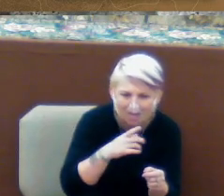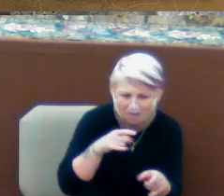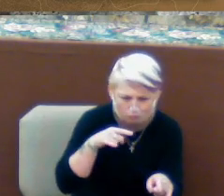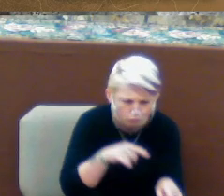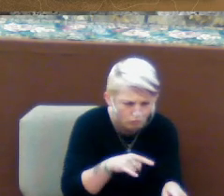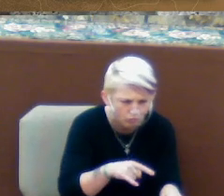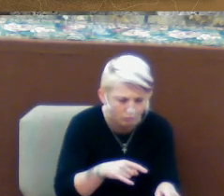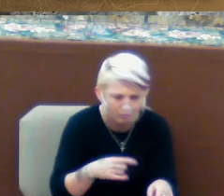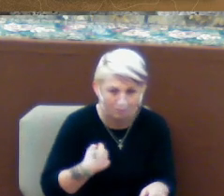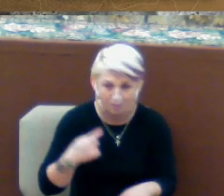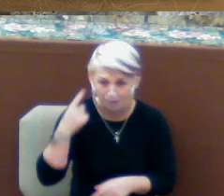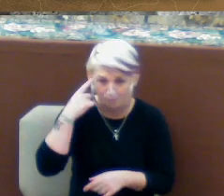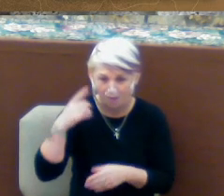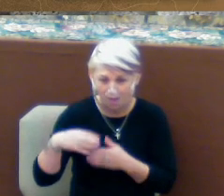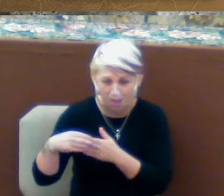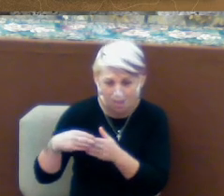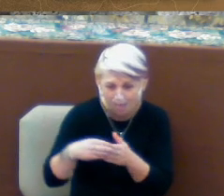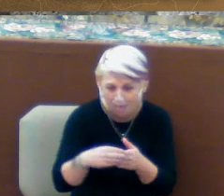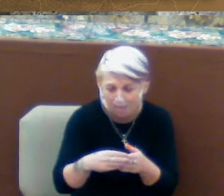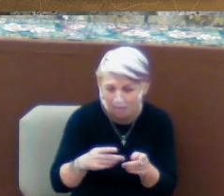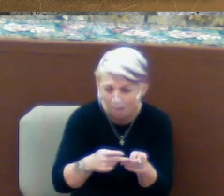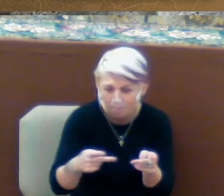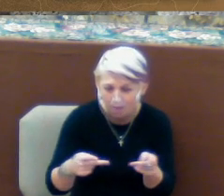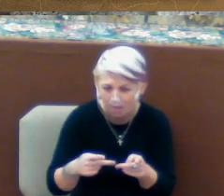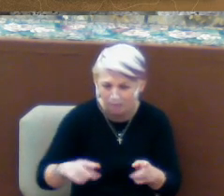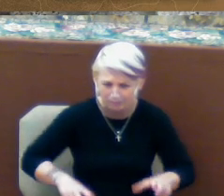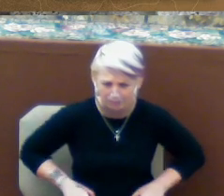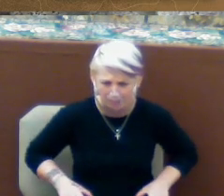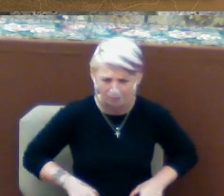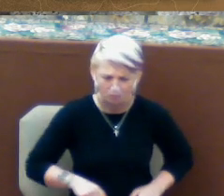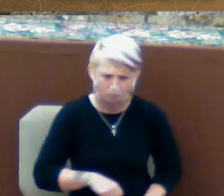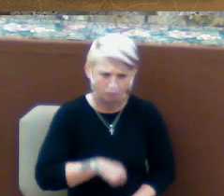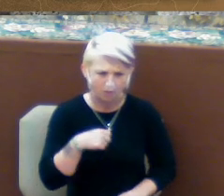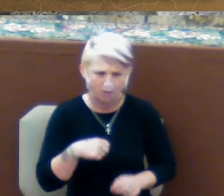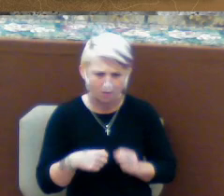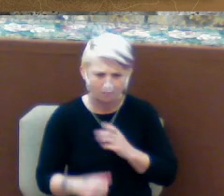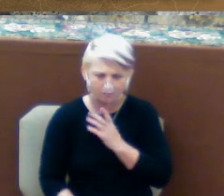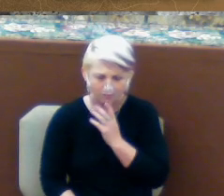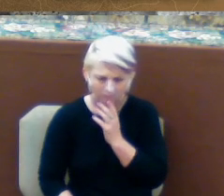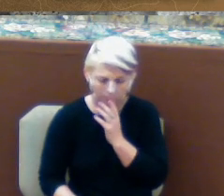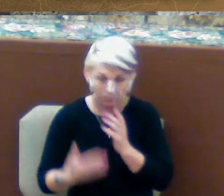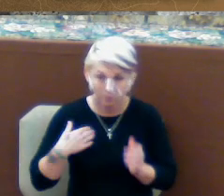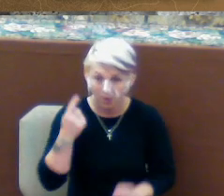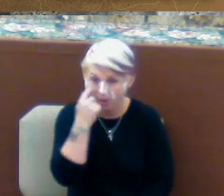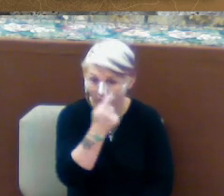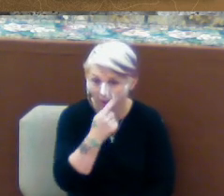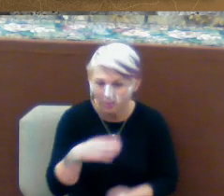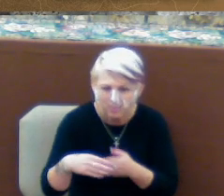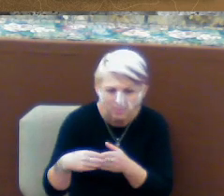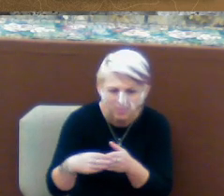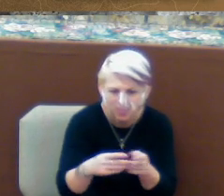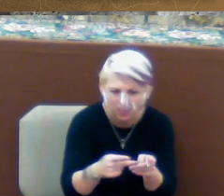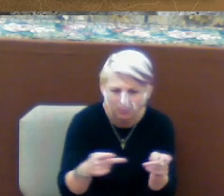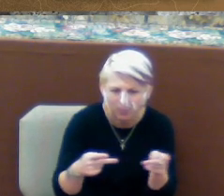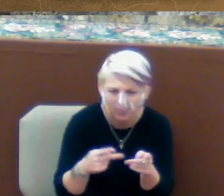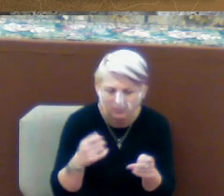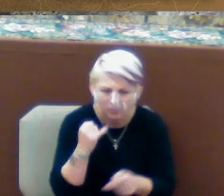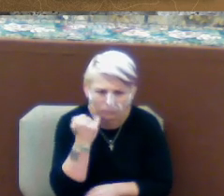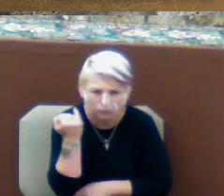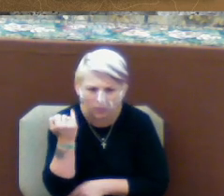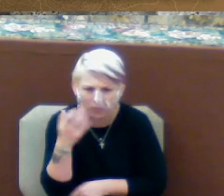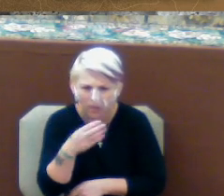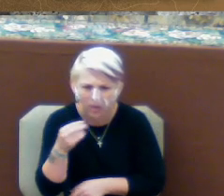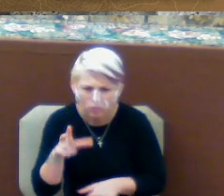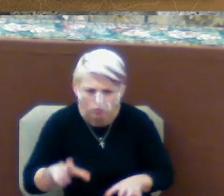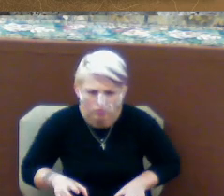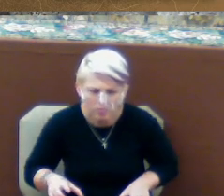mind takes me to places of selfishness and pride. My eyes lead me to places of envy